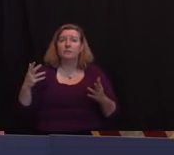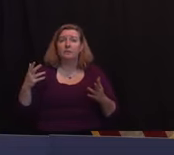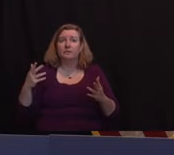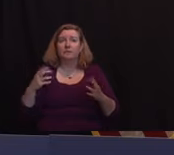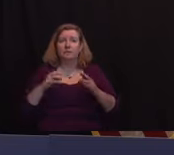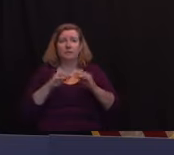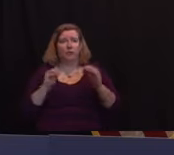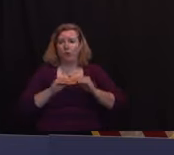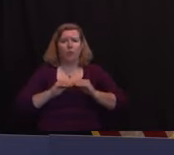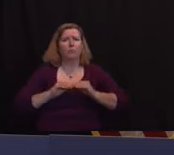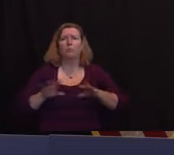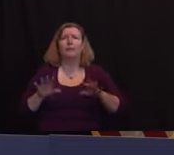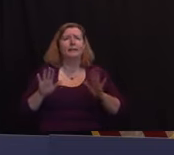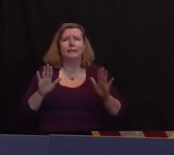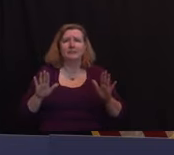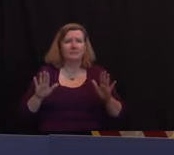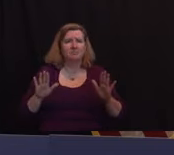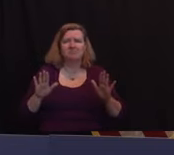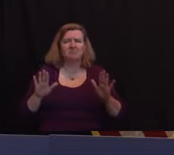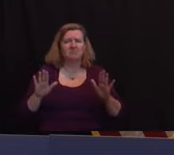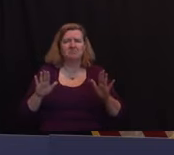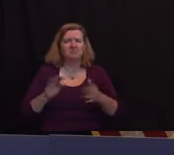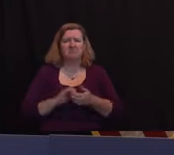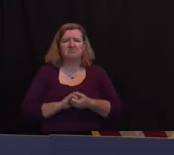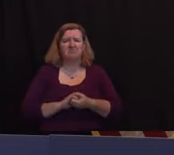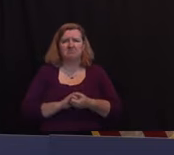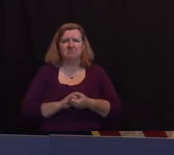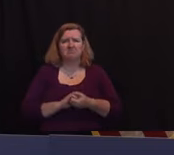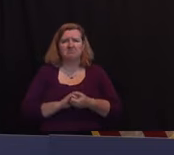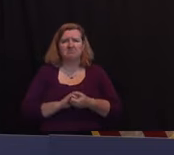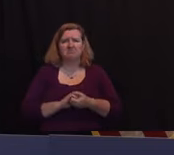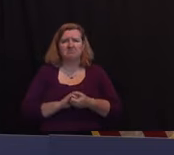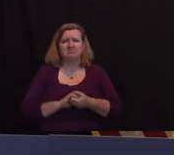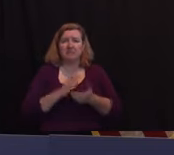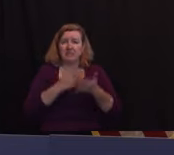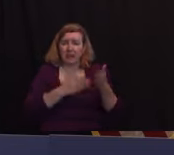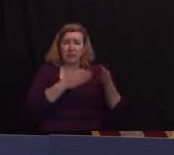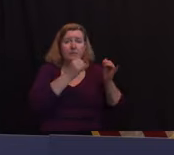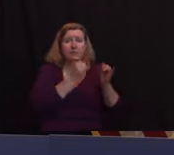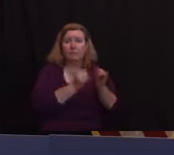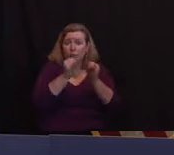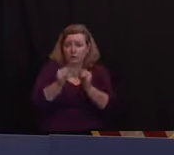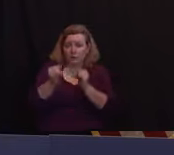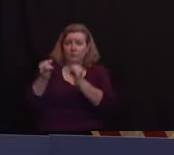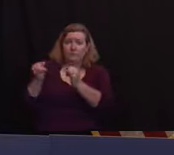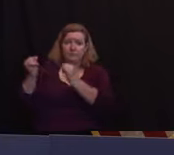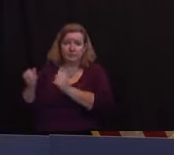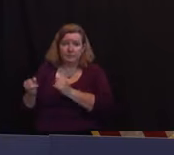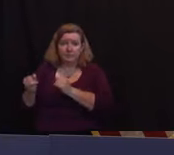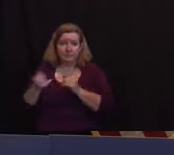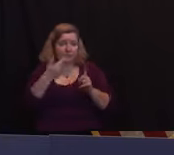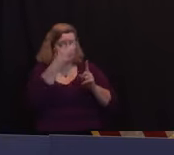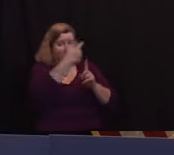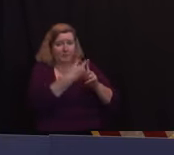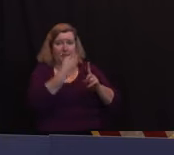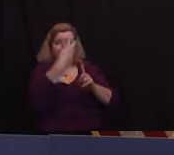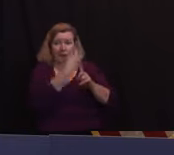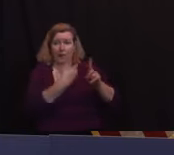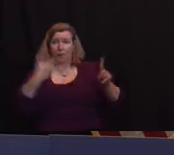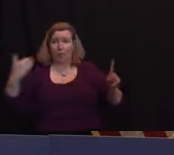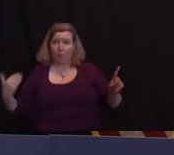17, some of those individuals 3 and 4 months ago were positive. And we're working